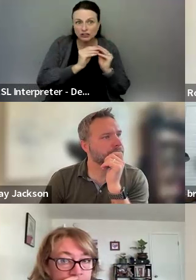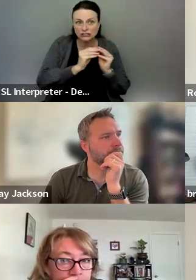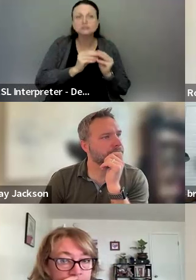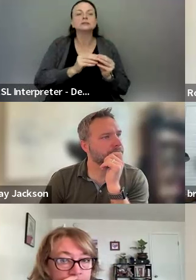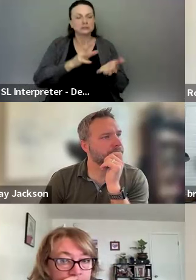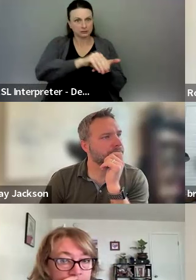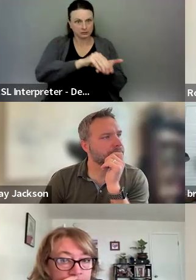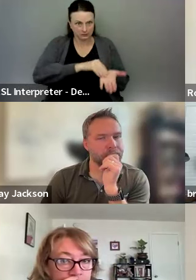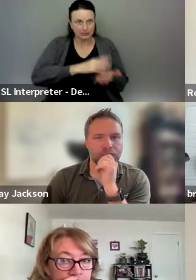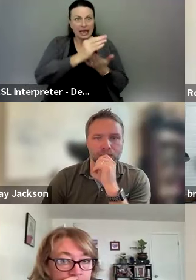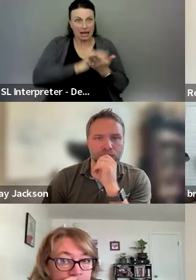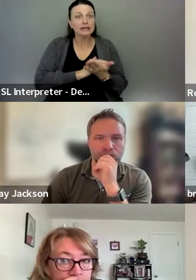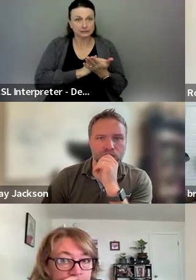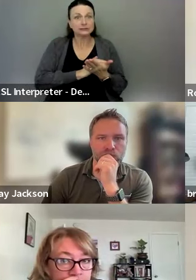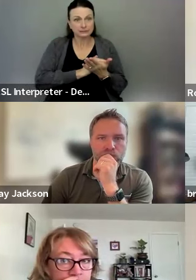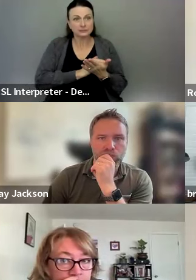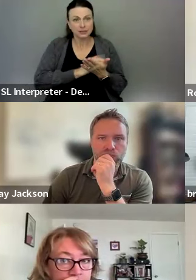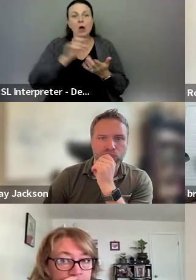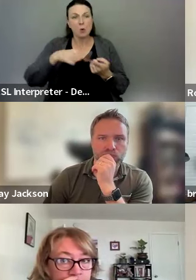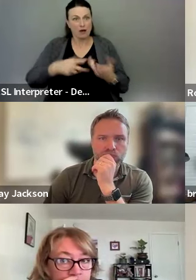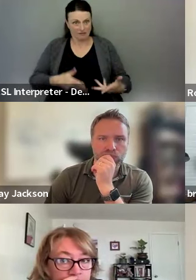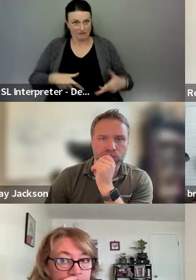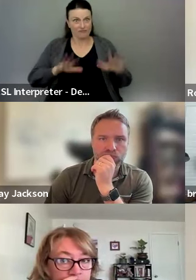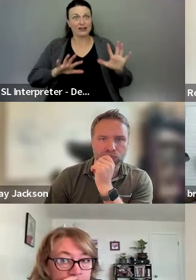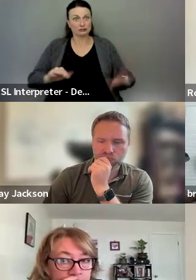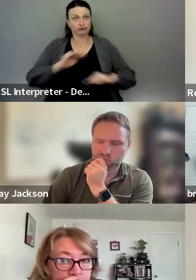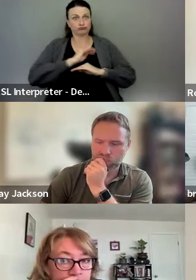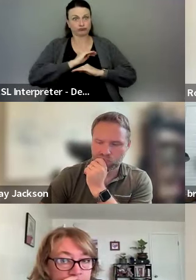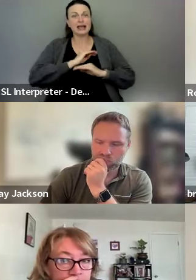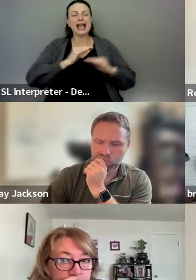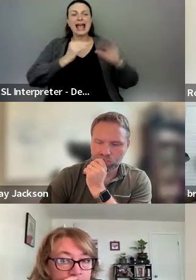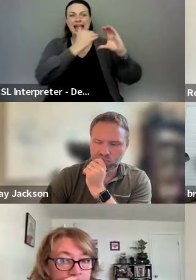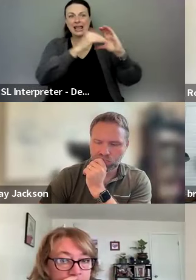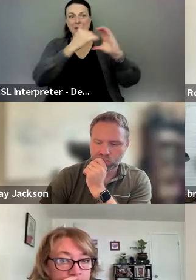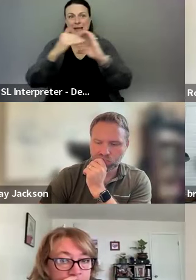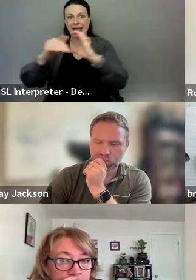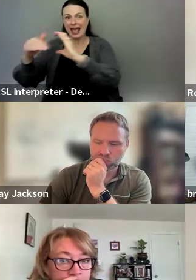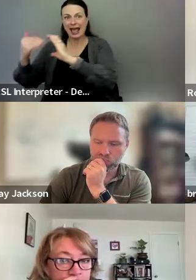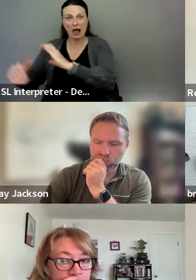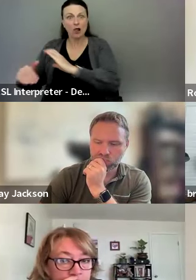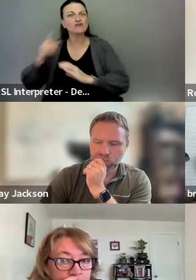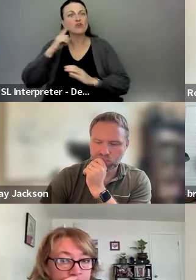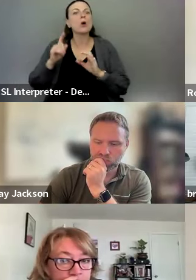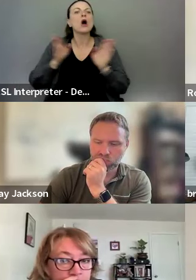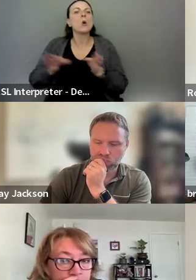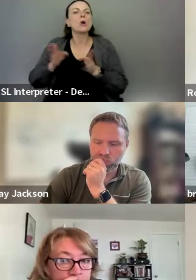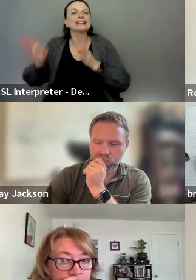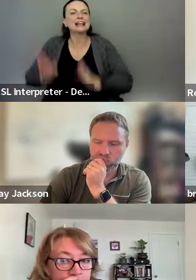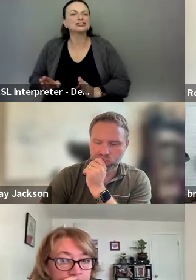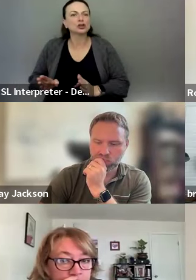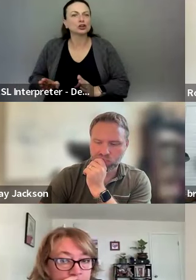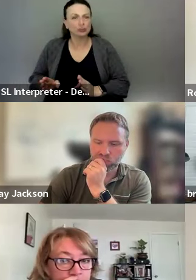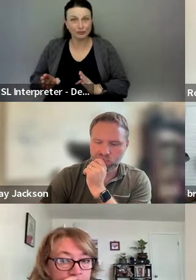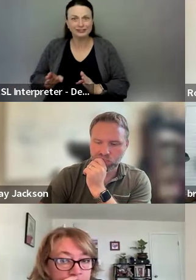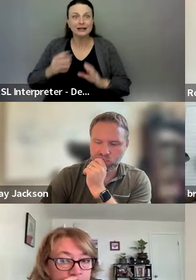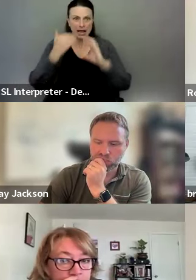capture those in a list. Once we have that, email event organizers, right? We can work on an email